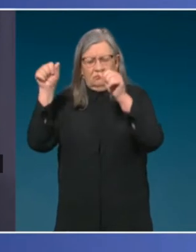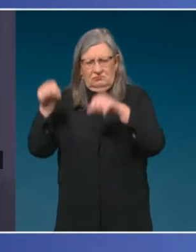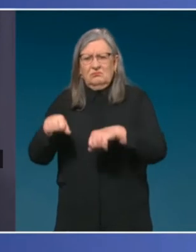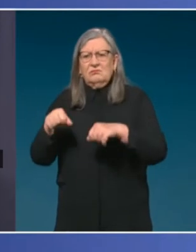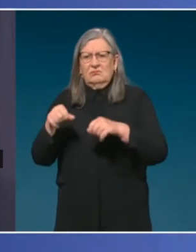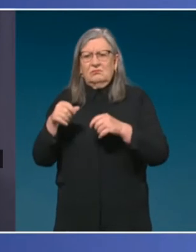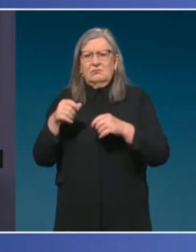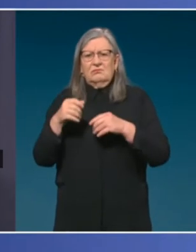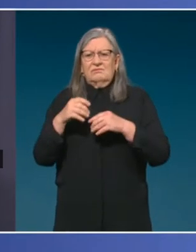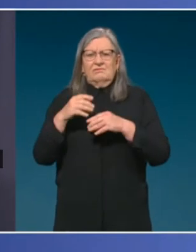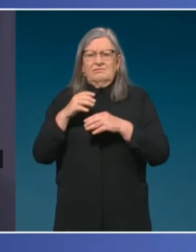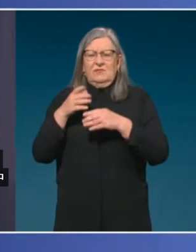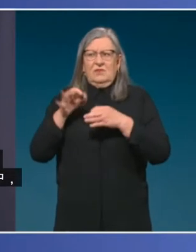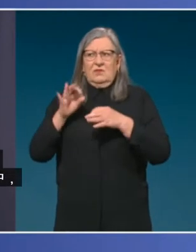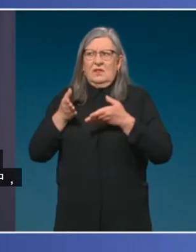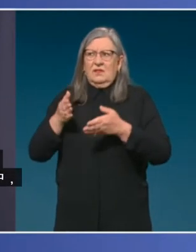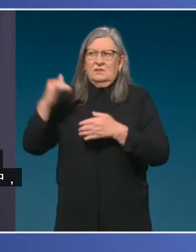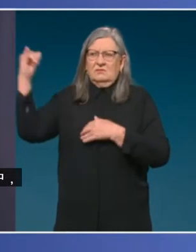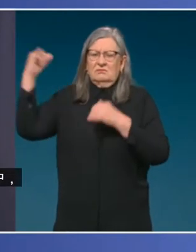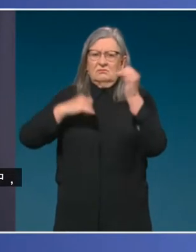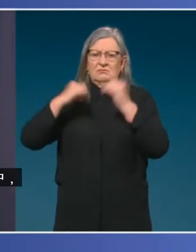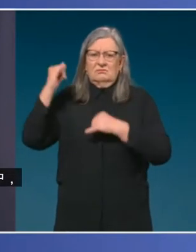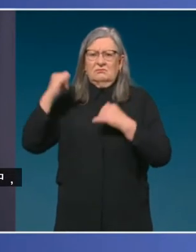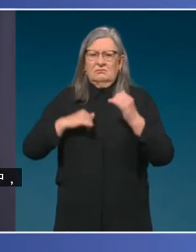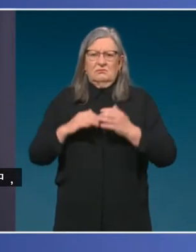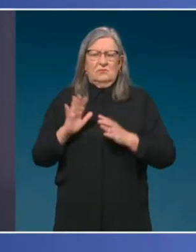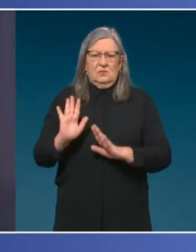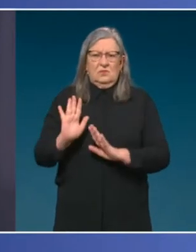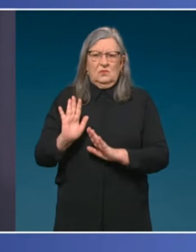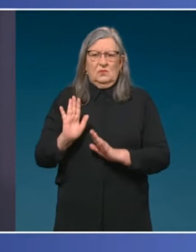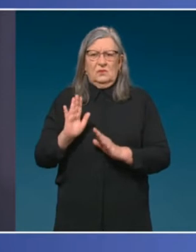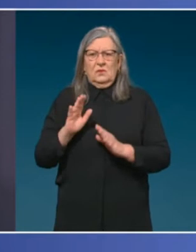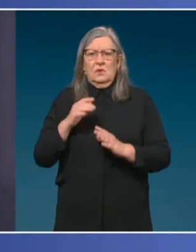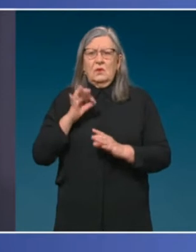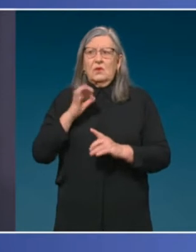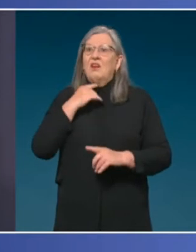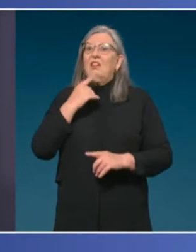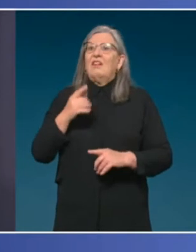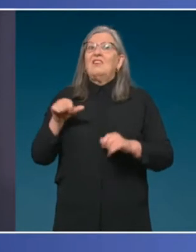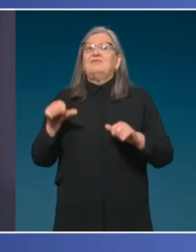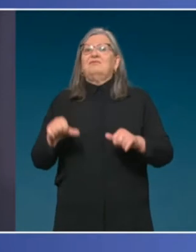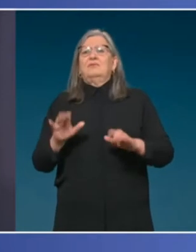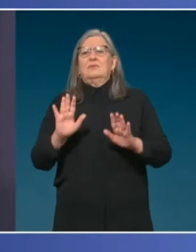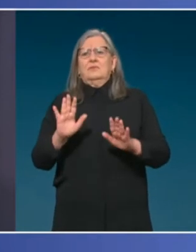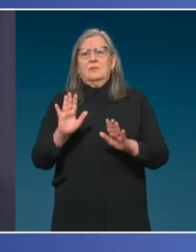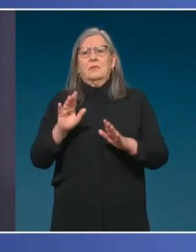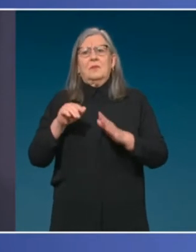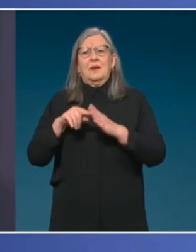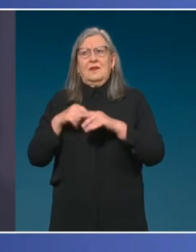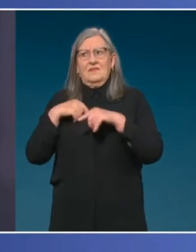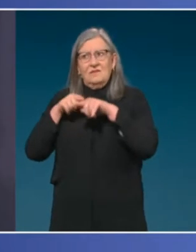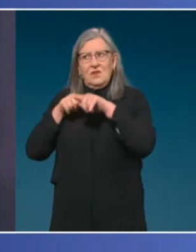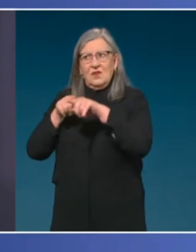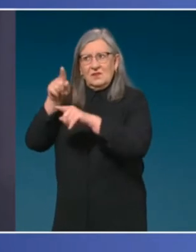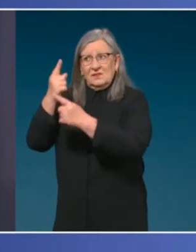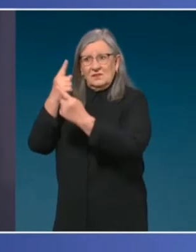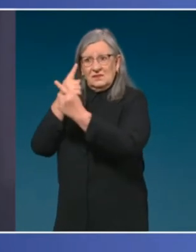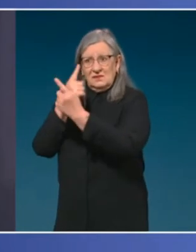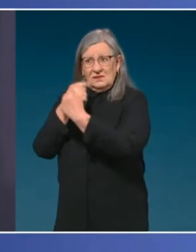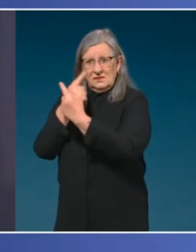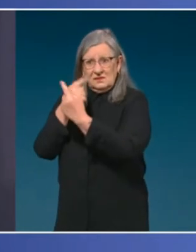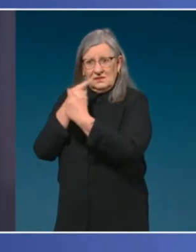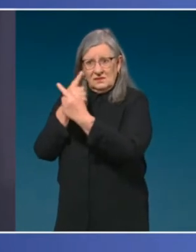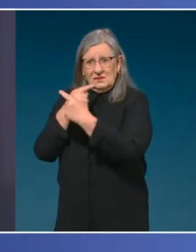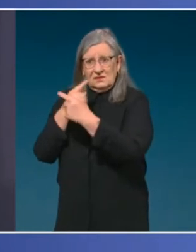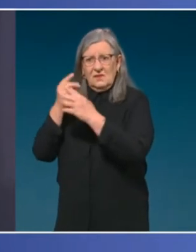borders. This wasn't a decision that was taken lightly. We relied very heavily on the advice from Professor